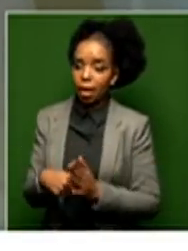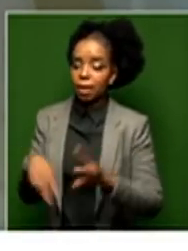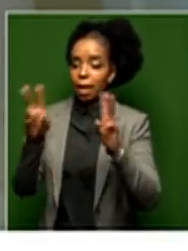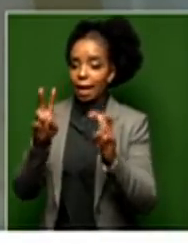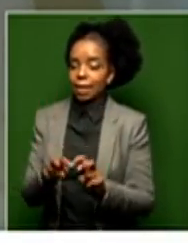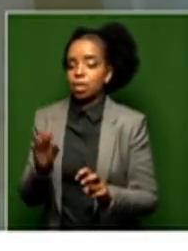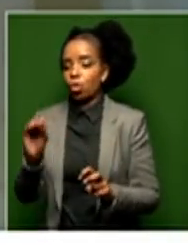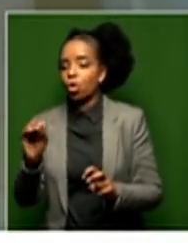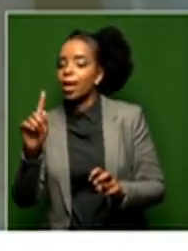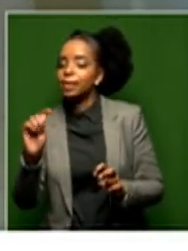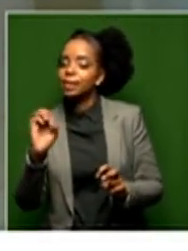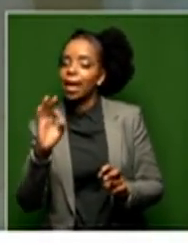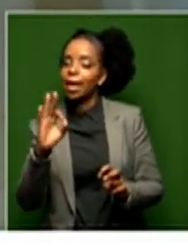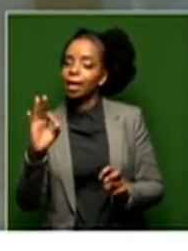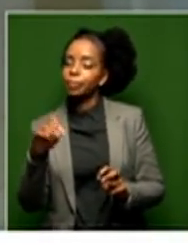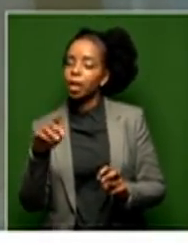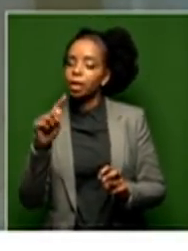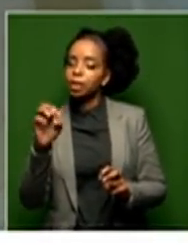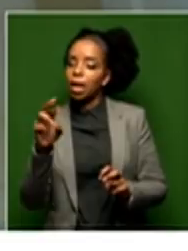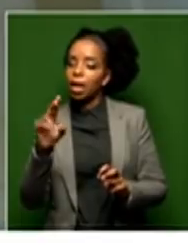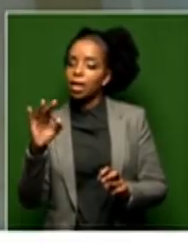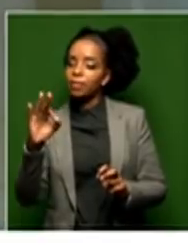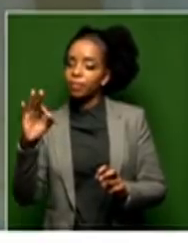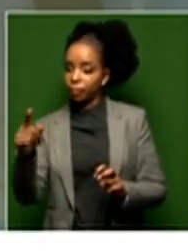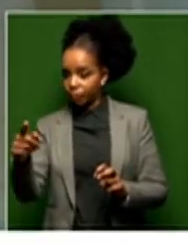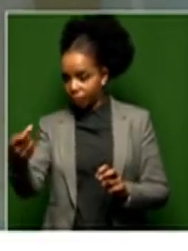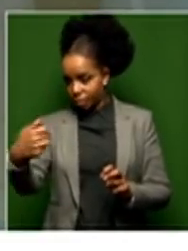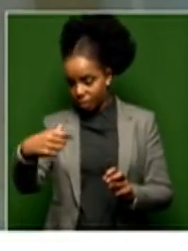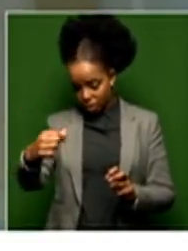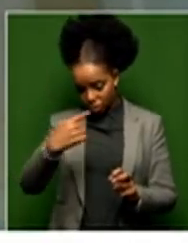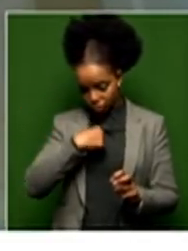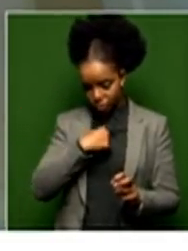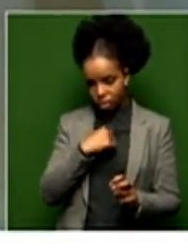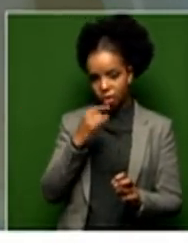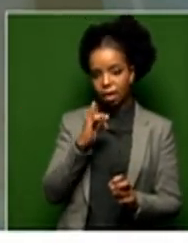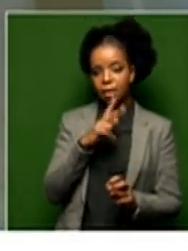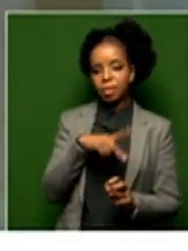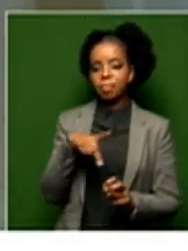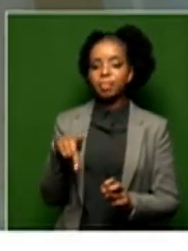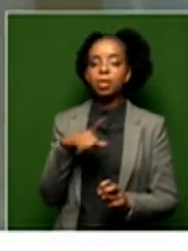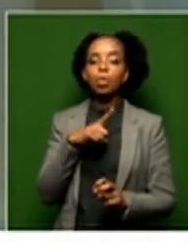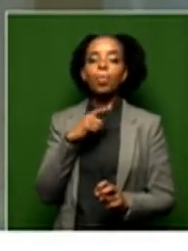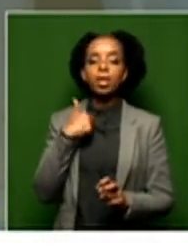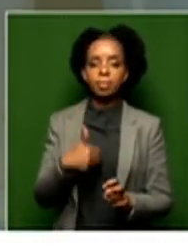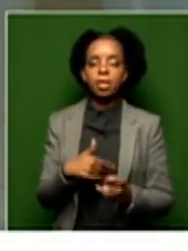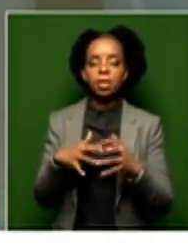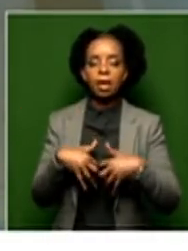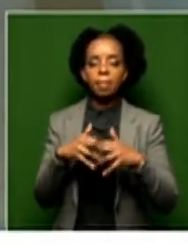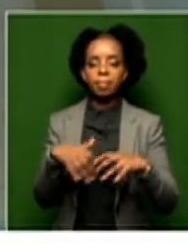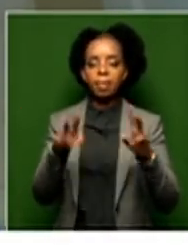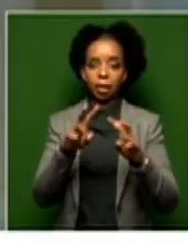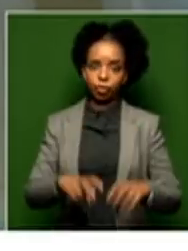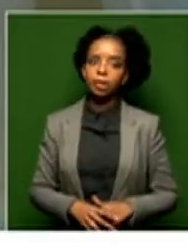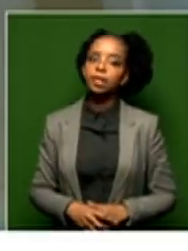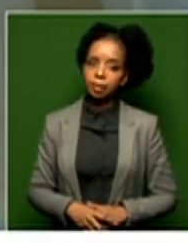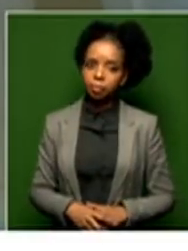of ensuring that all money billed by the IPPs is recovered through a tariff.